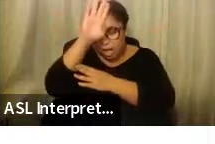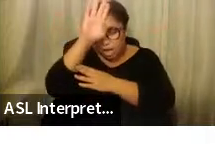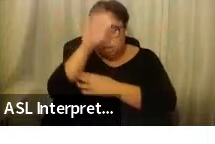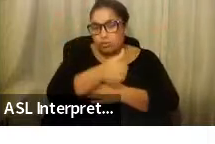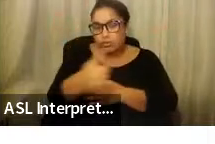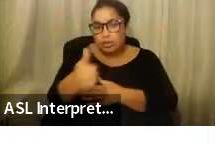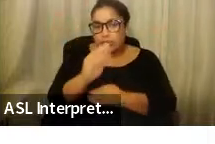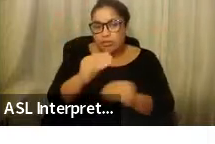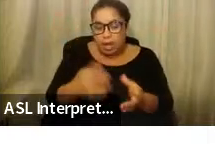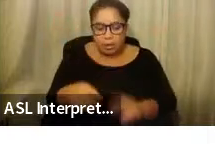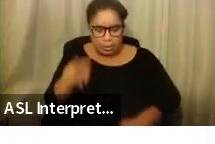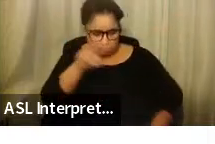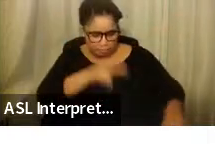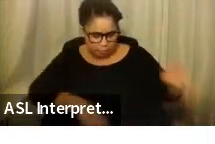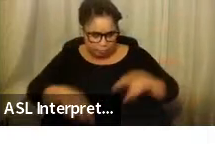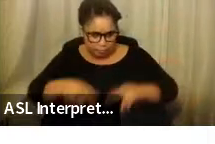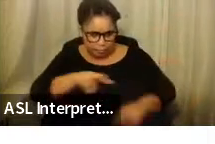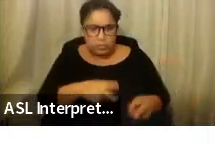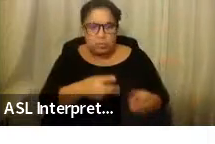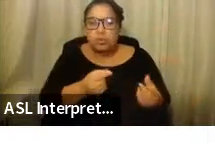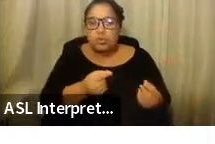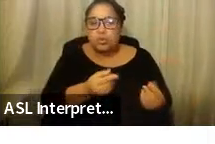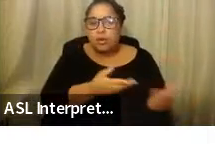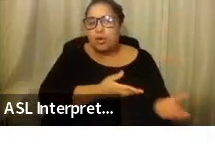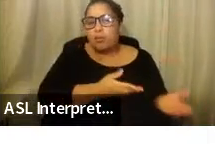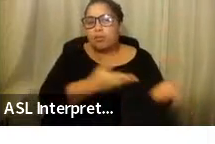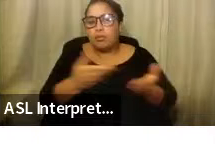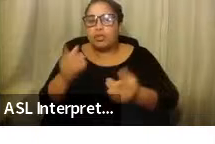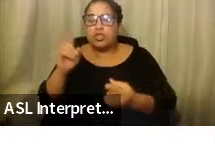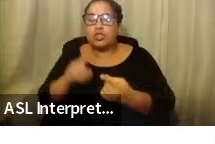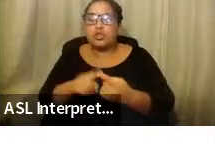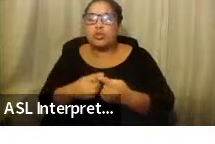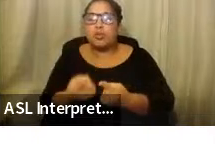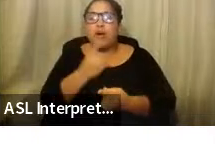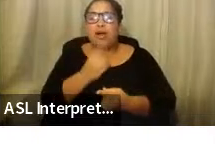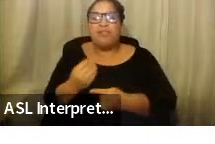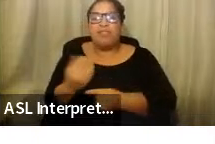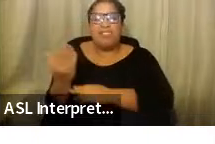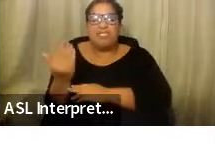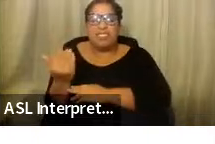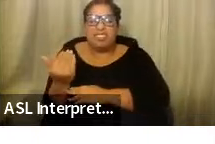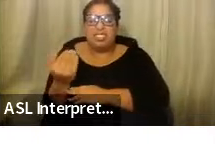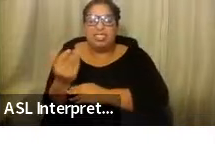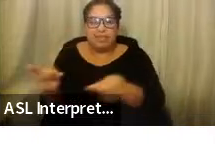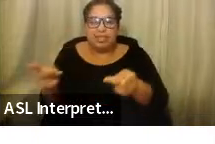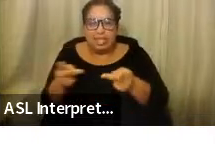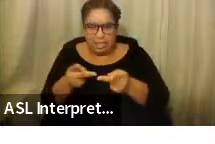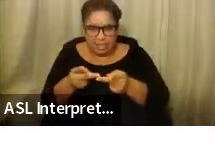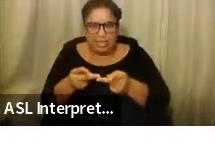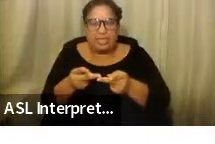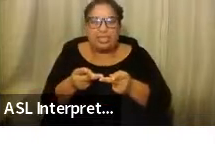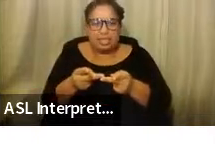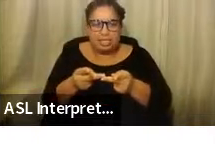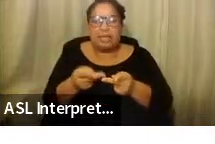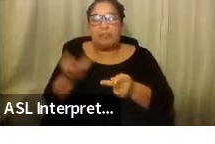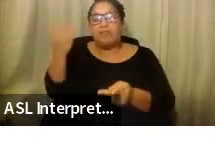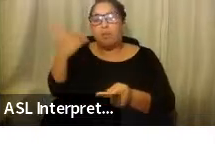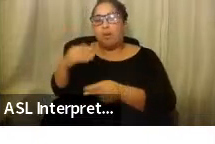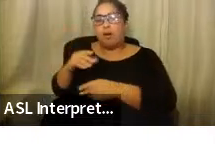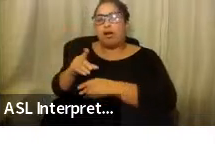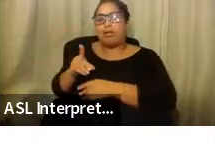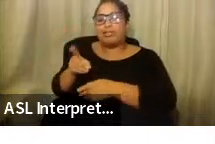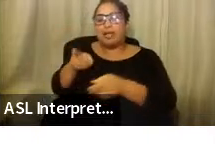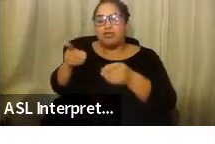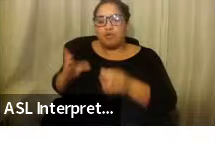who assesses them, and they take them to one of those 15 receiving facilities that Director McFadden mentioned.